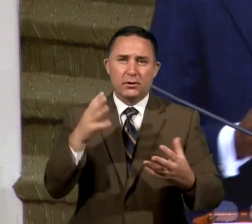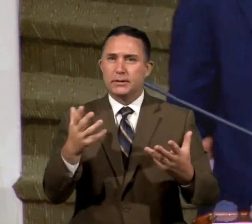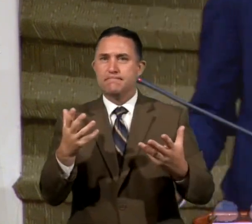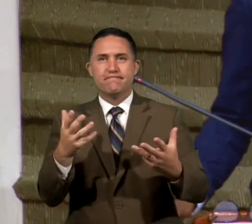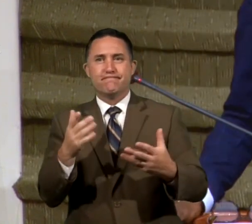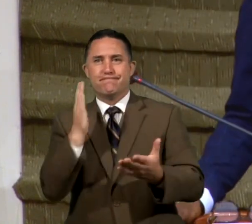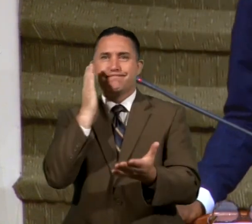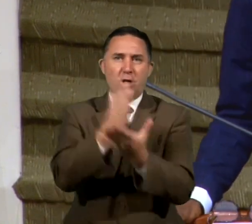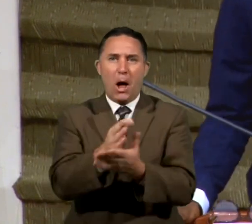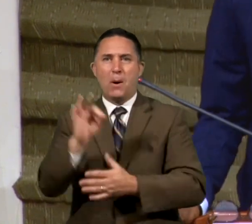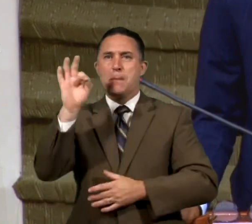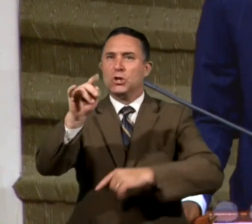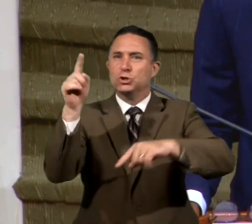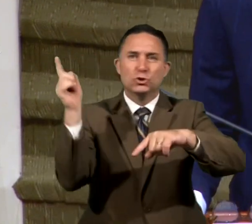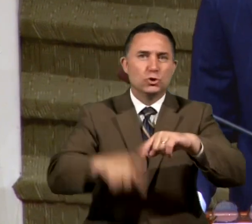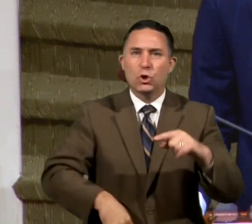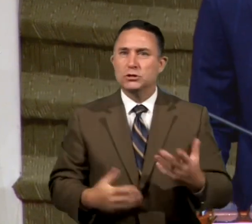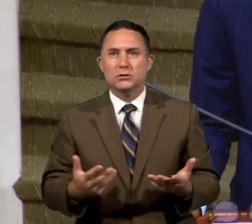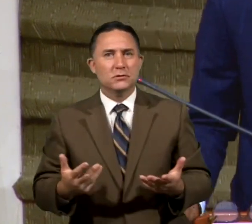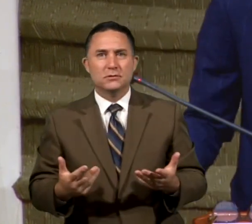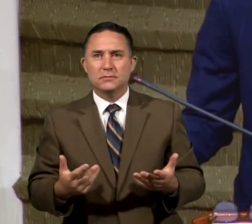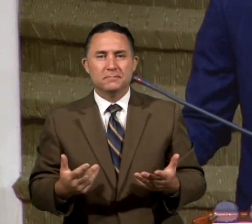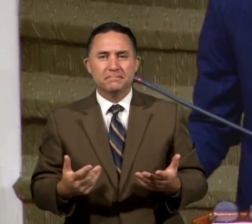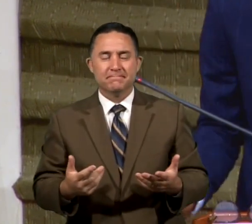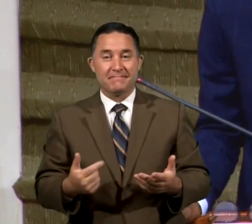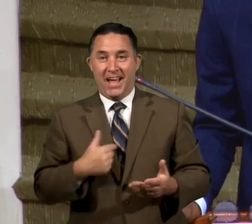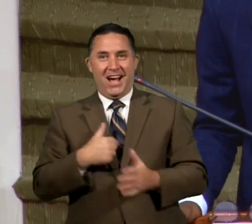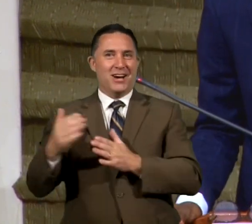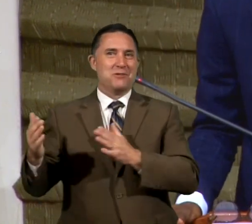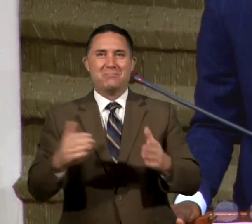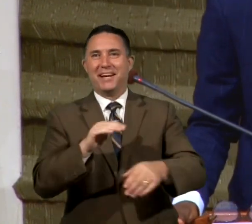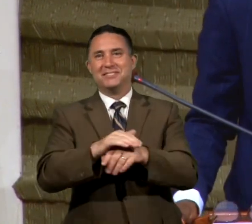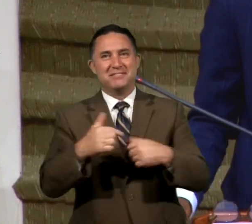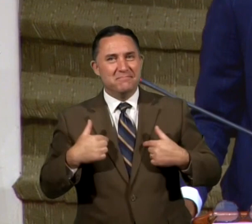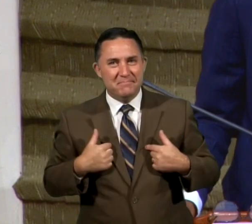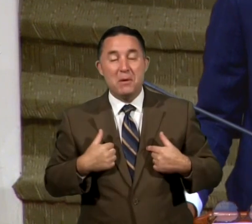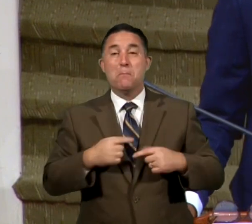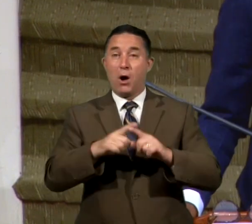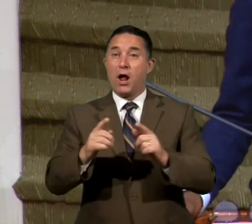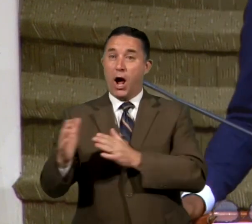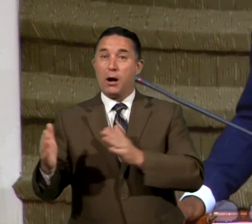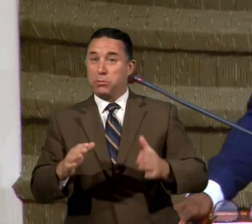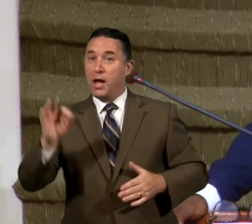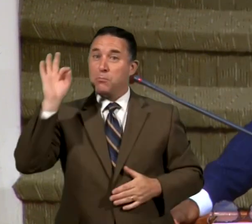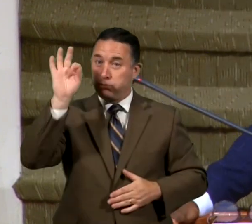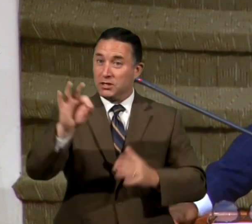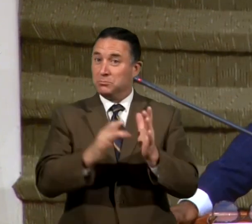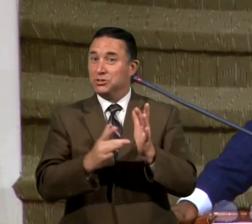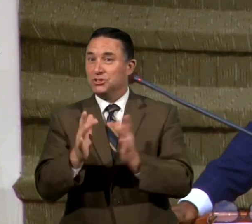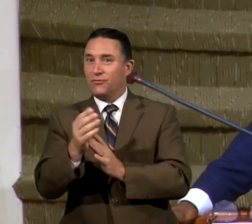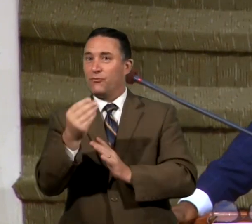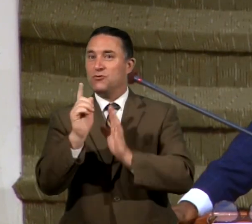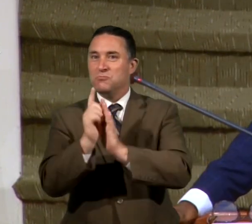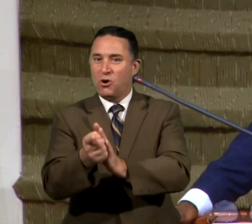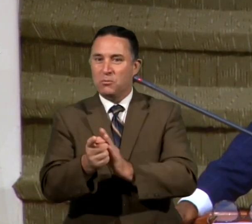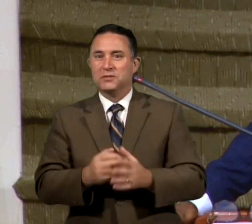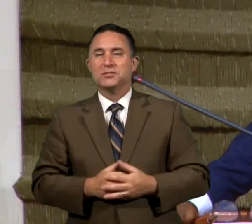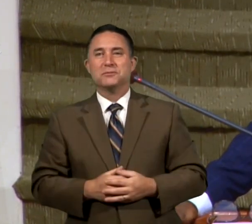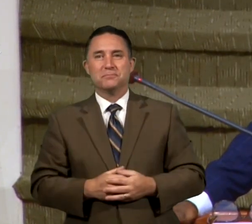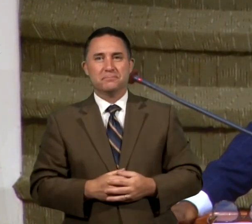not stop preaching. Now, I don't plan on doing that tonight, but I do plan on preaching about Jesus for a few moments.